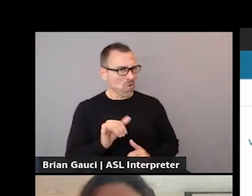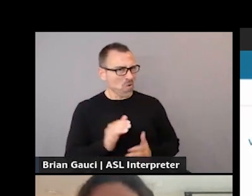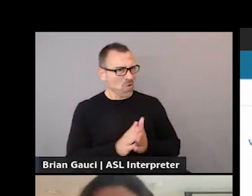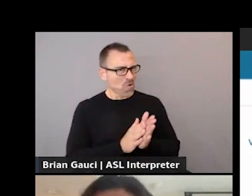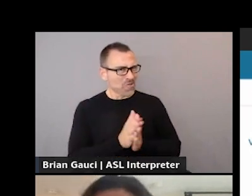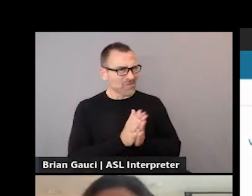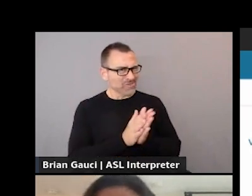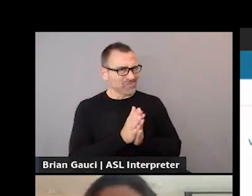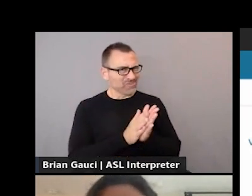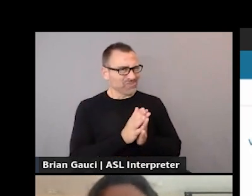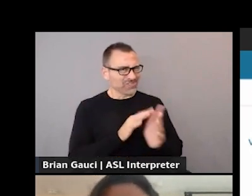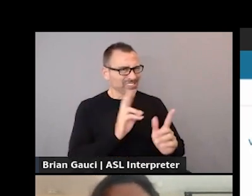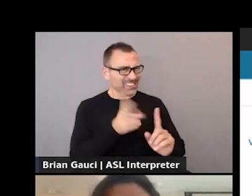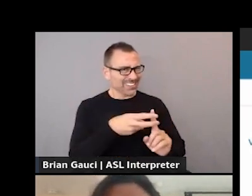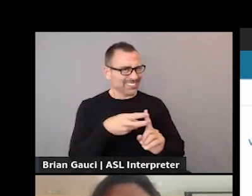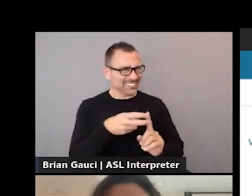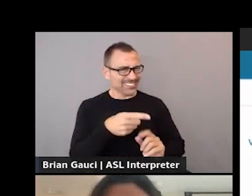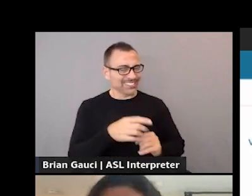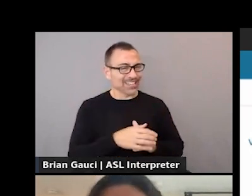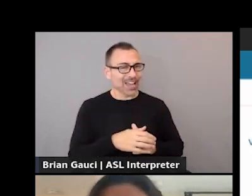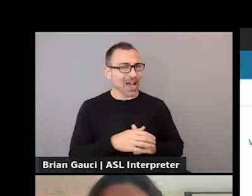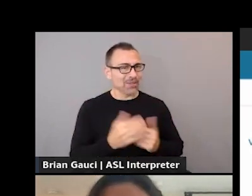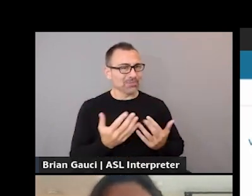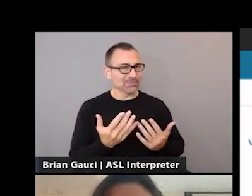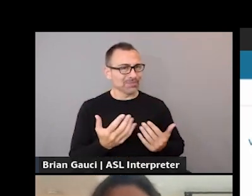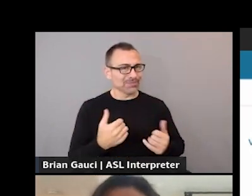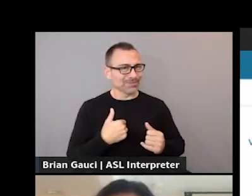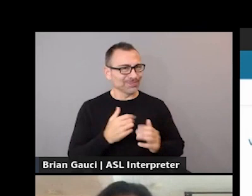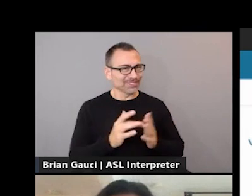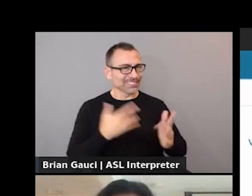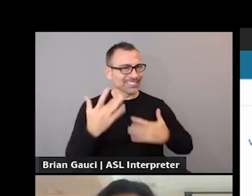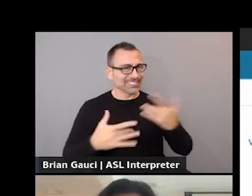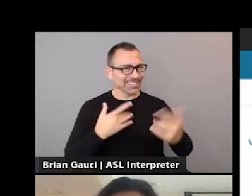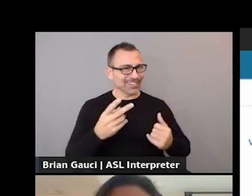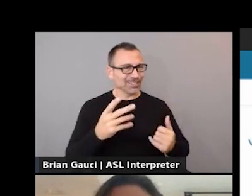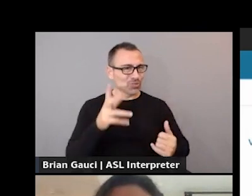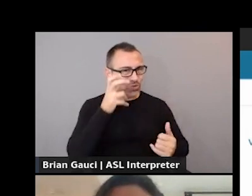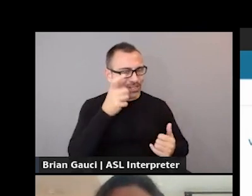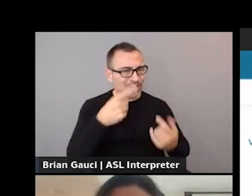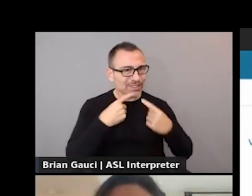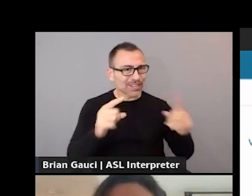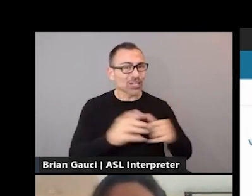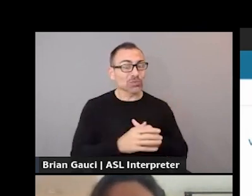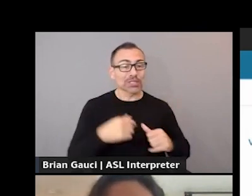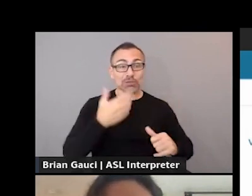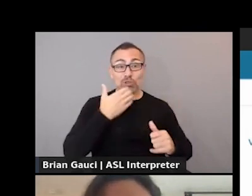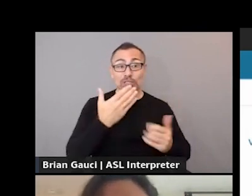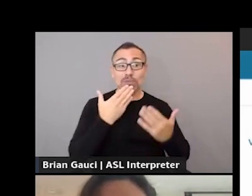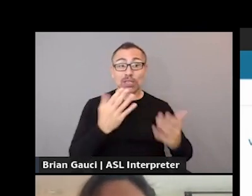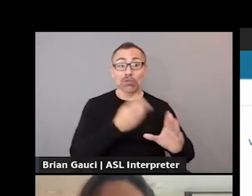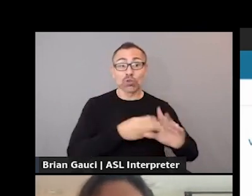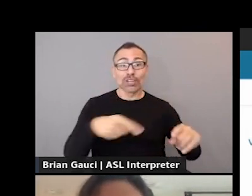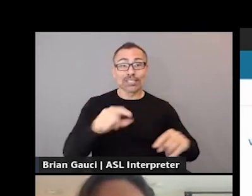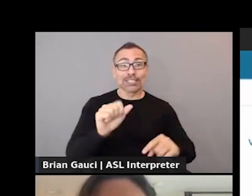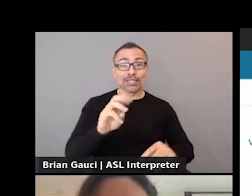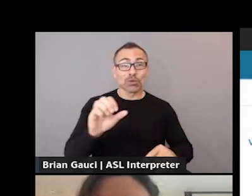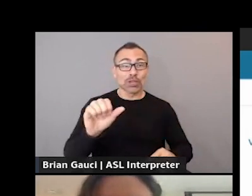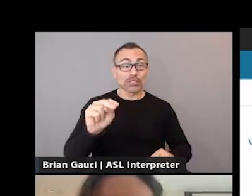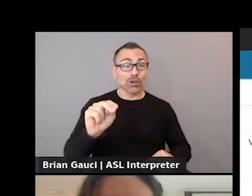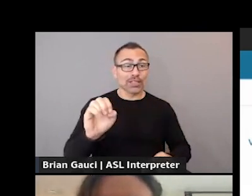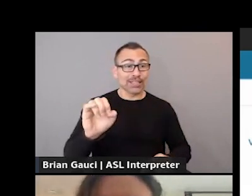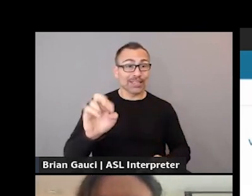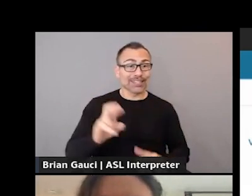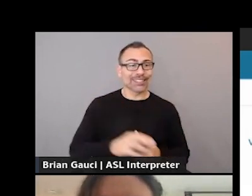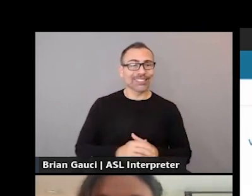your team is going to be announcing. This was awesome. Thank you so much for being here on AWS On Air. Yes, absolutely. Hey, I have